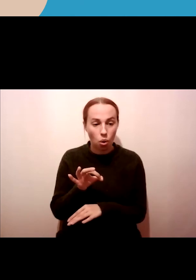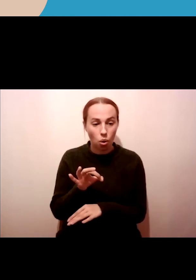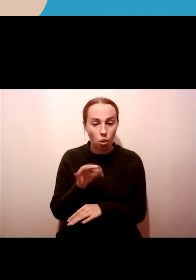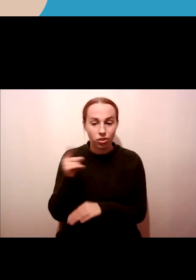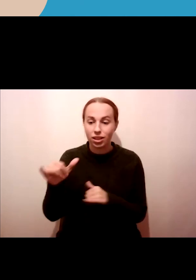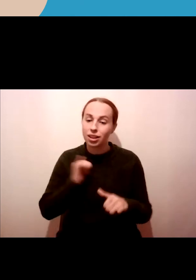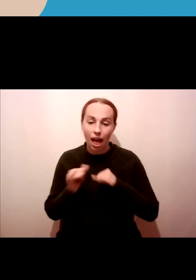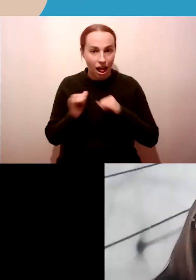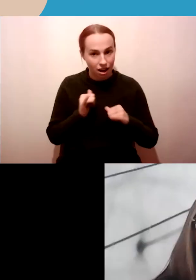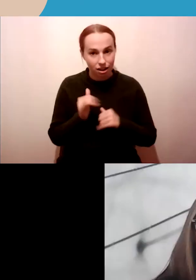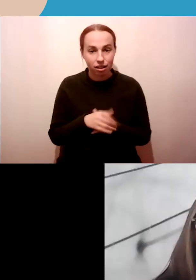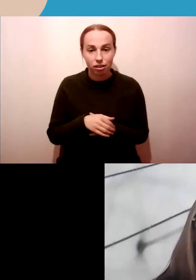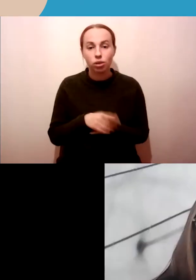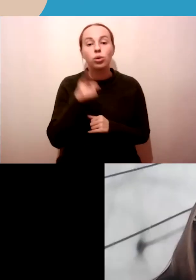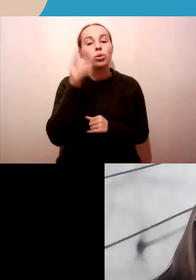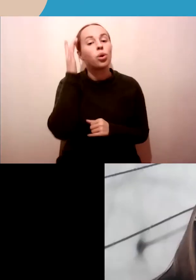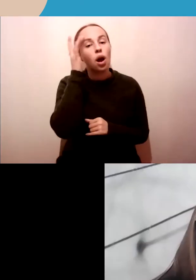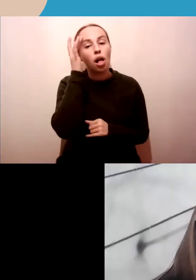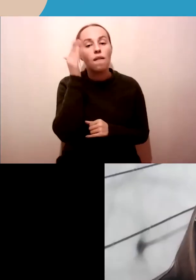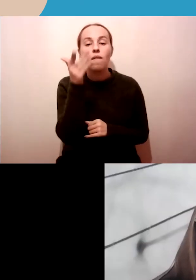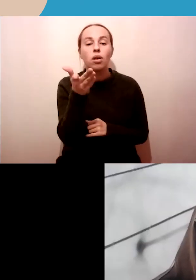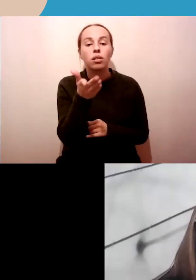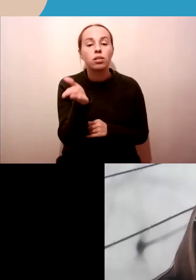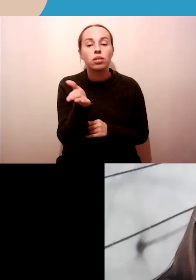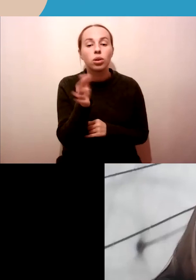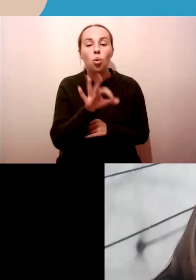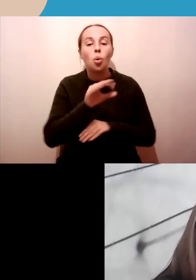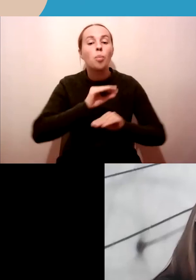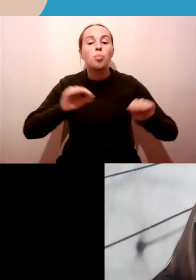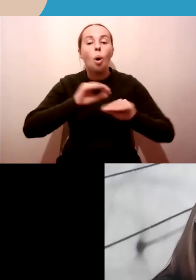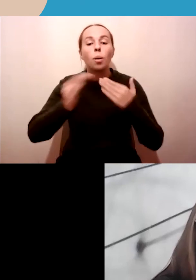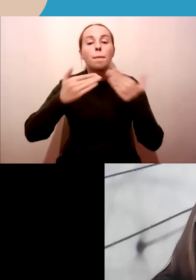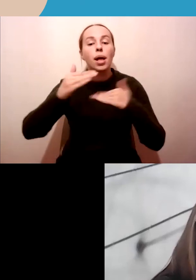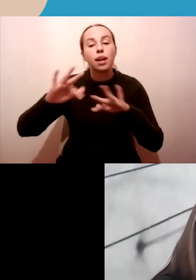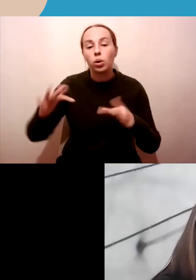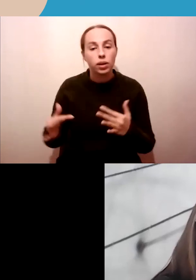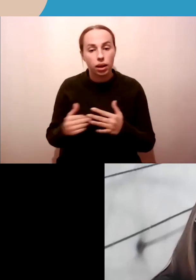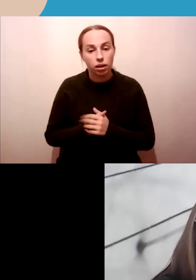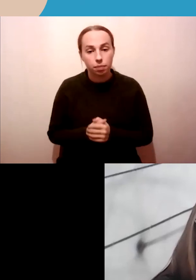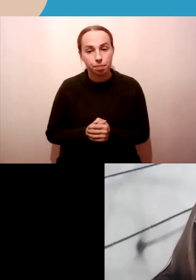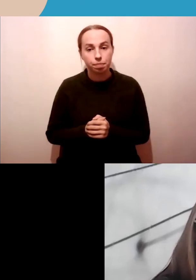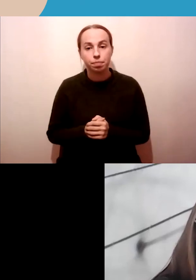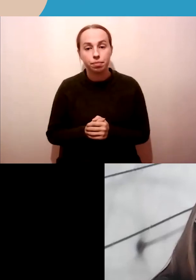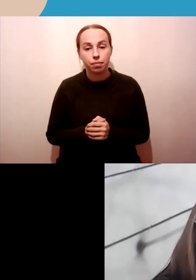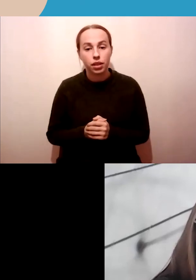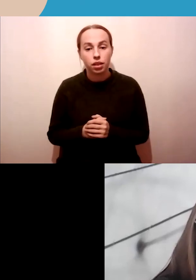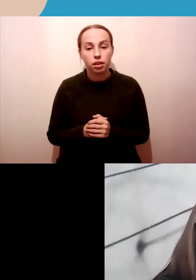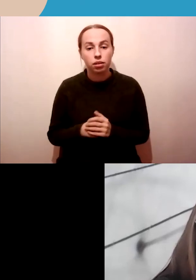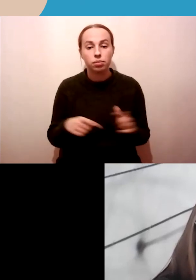schools carry certain responsibility. What is your opinion how we